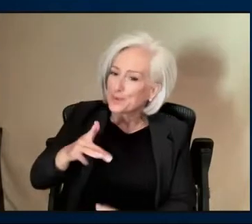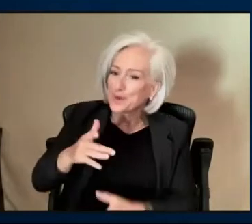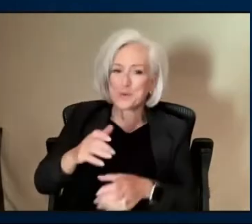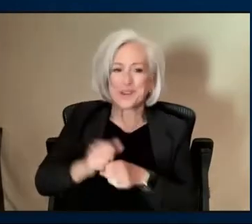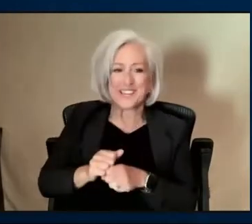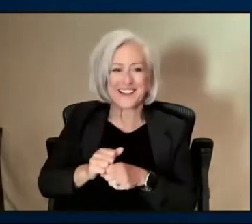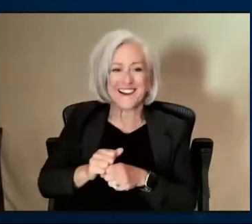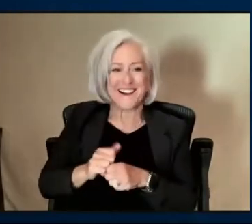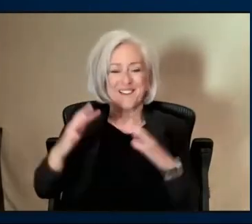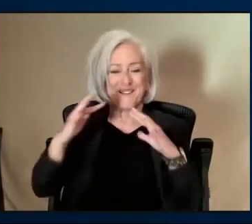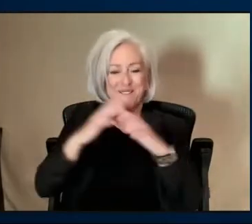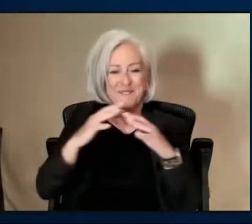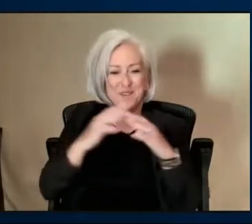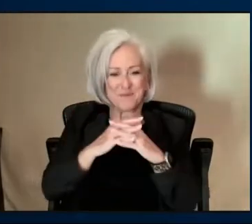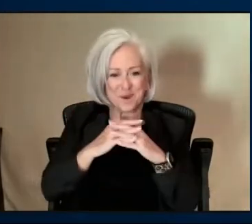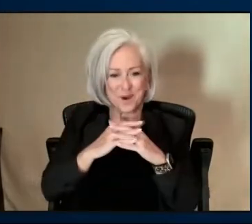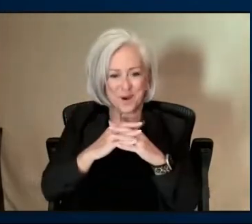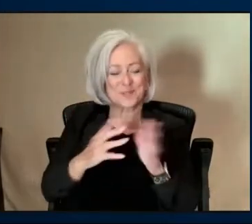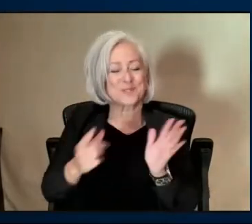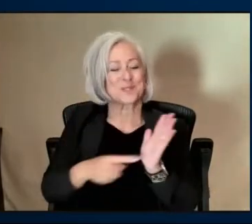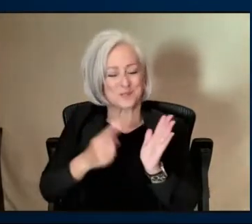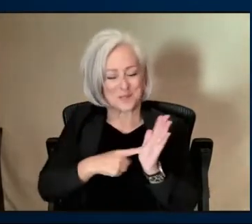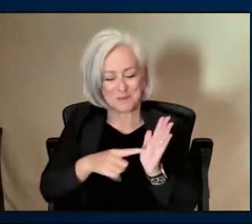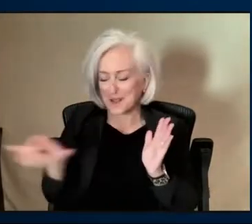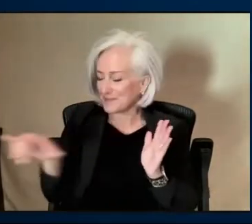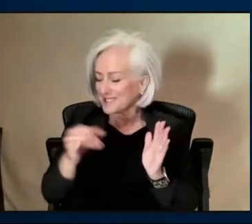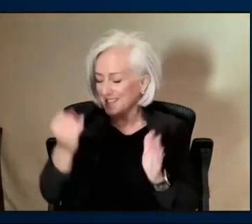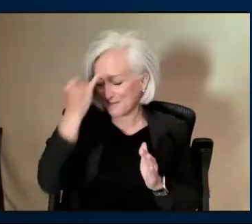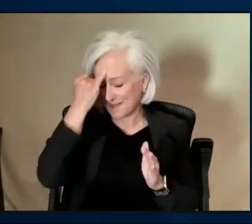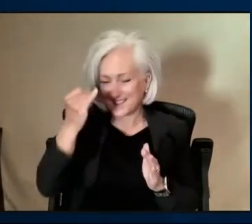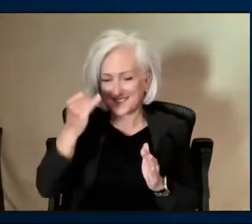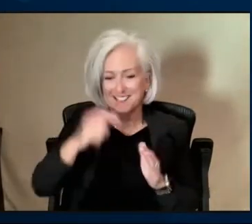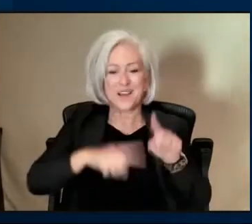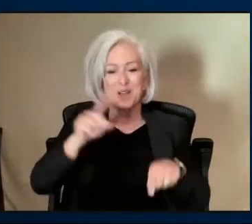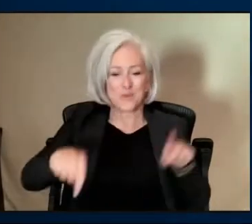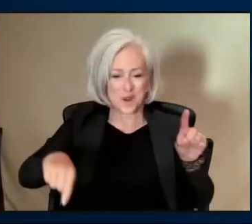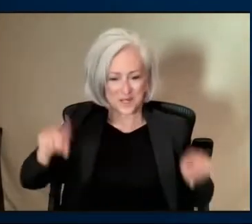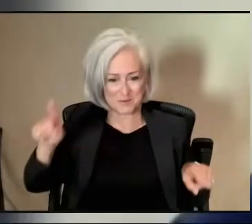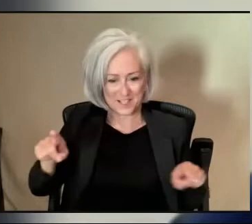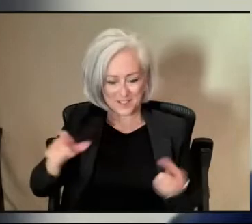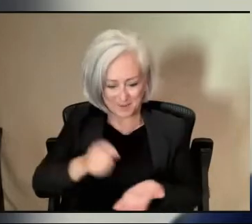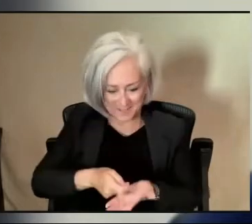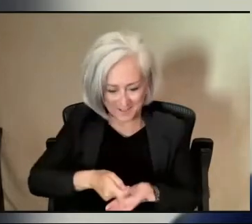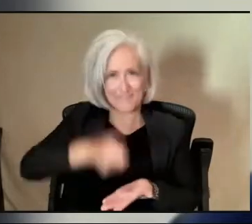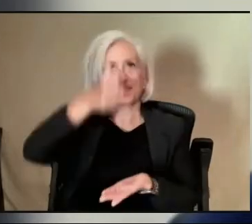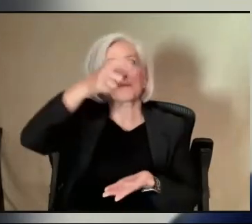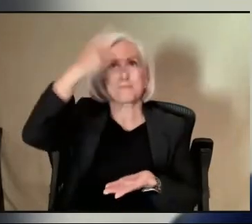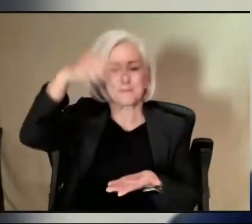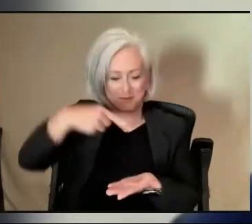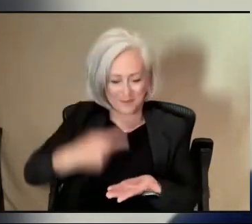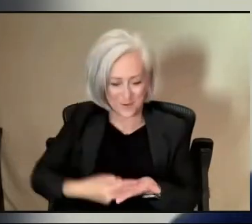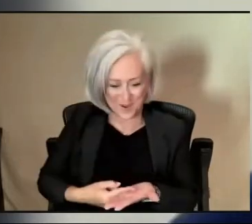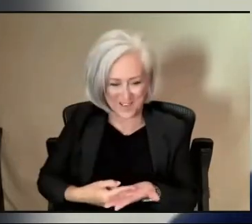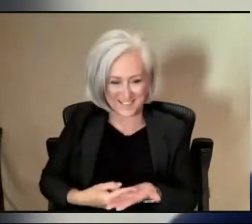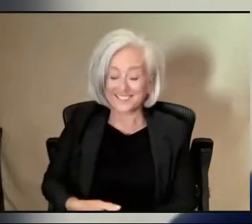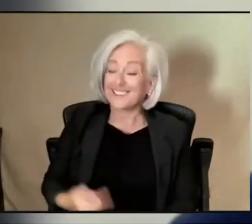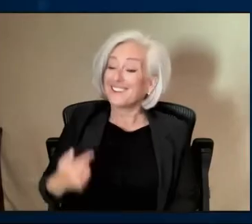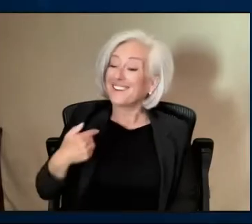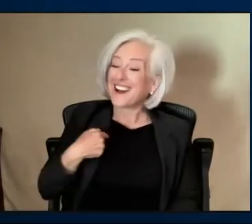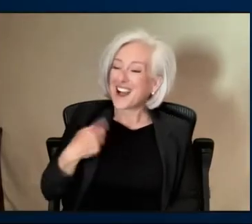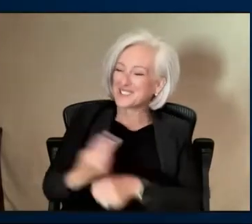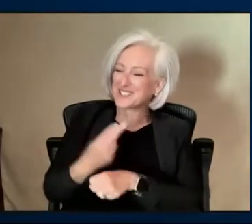coin that is that randomization. Dr. Harrison. Well, I was actually going to use the same one, but my memory is